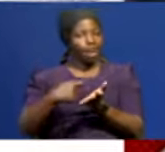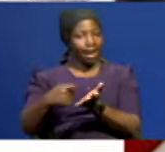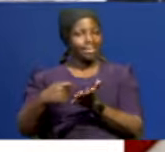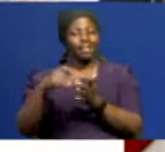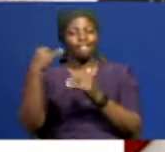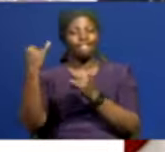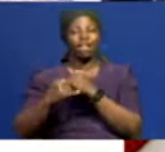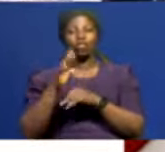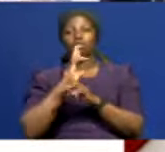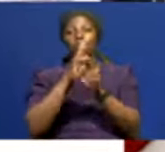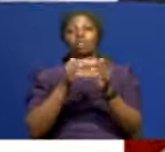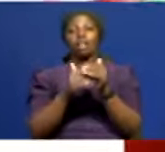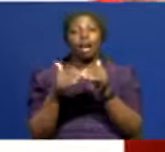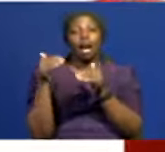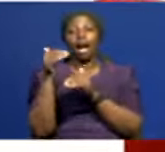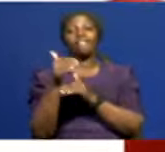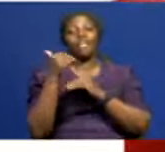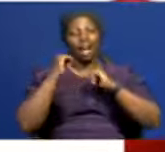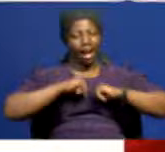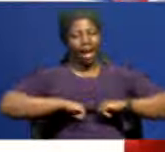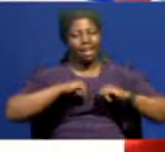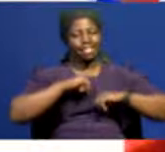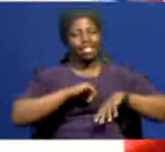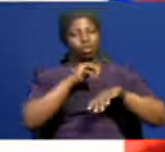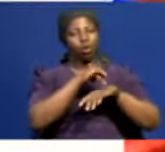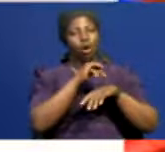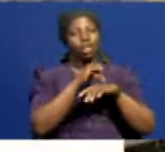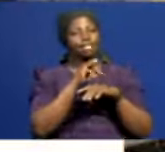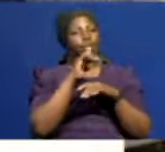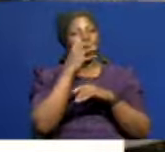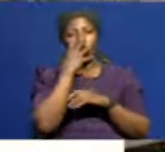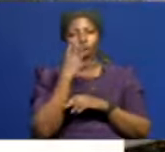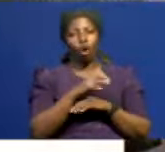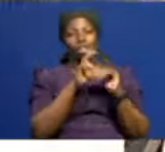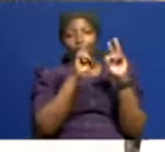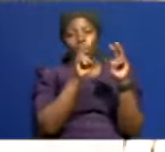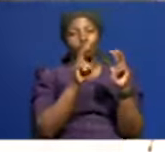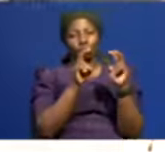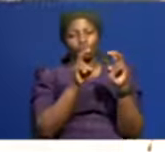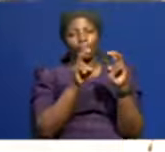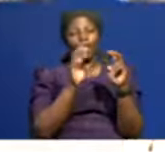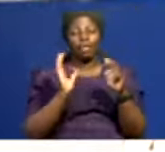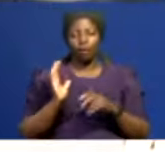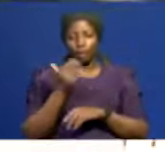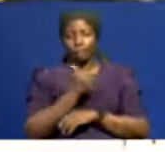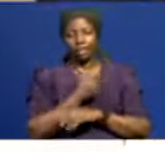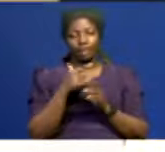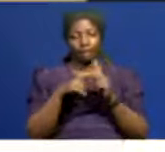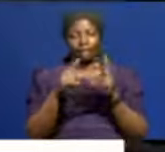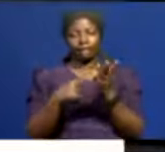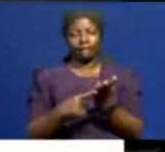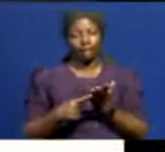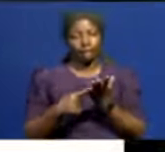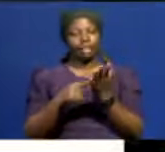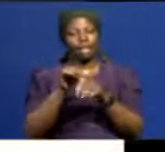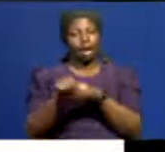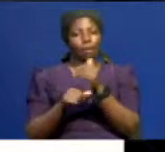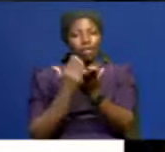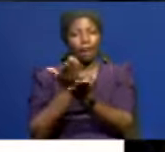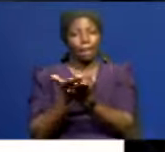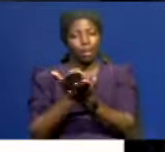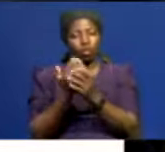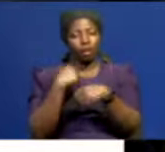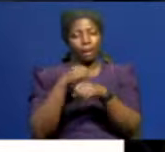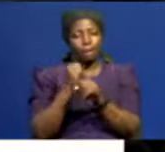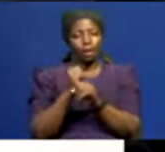report after reaching a compromise on contentious issues. The committee began deliberations on the submissions made